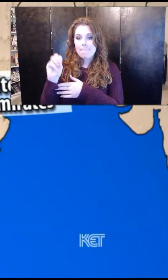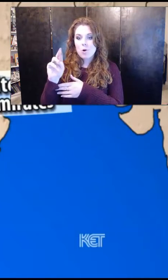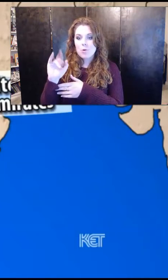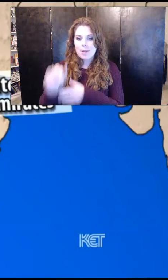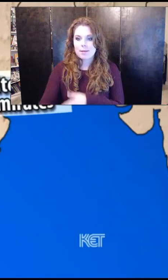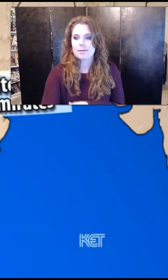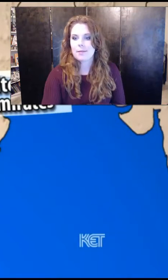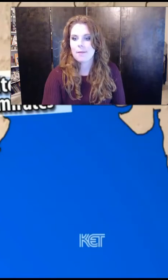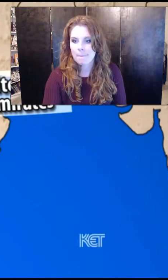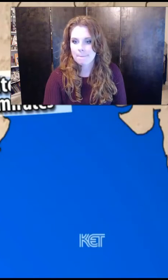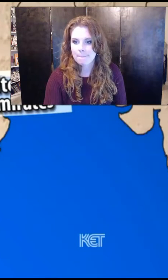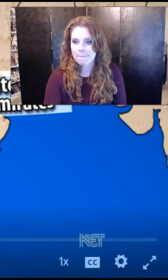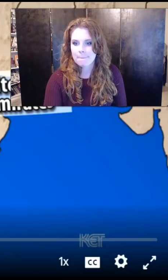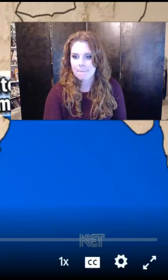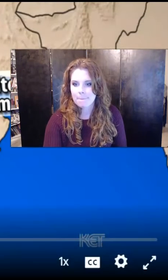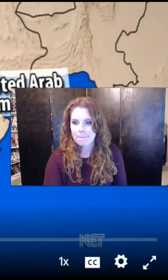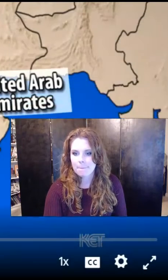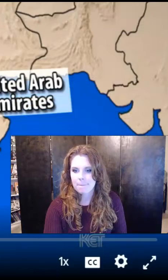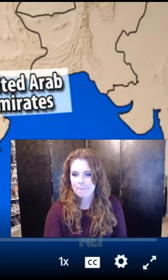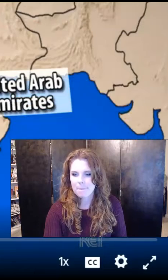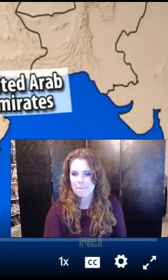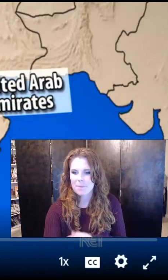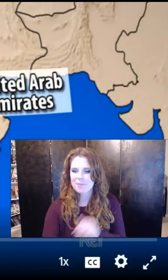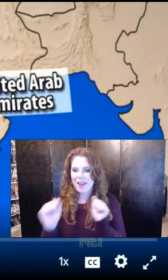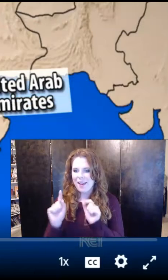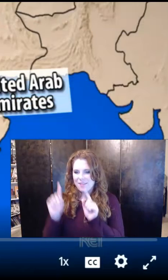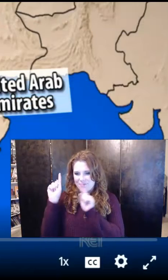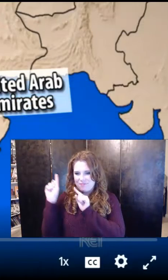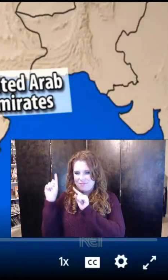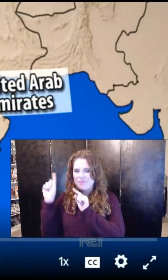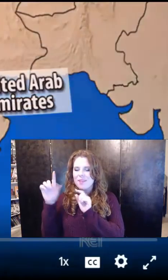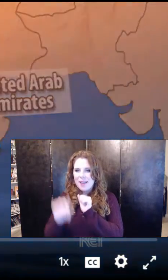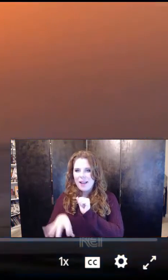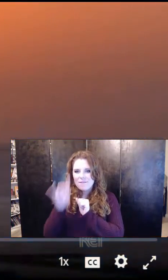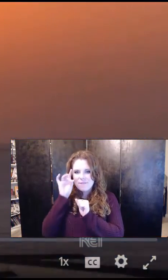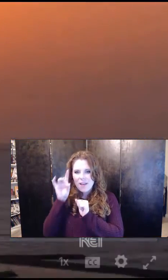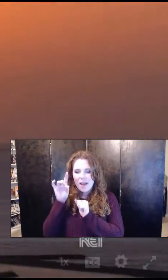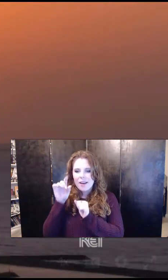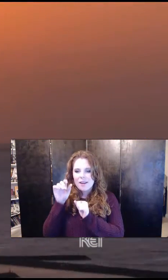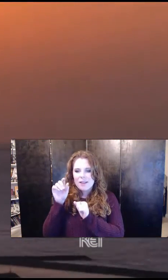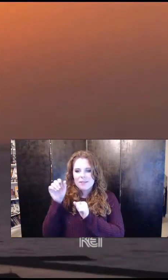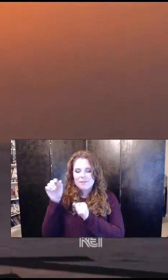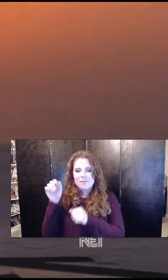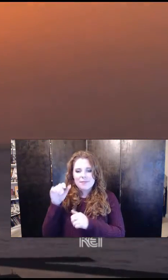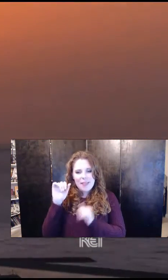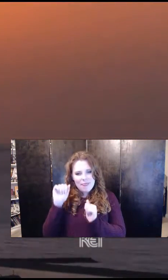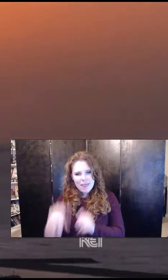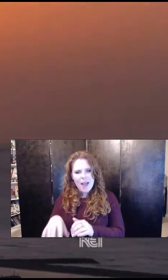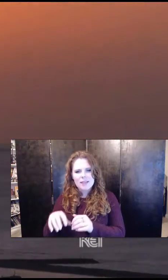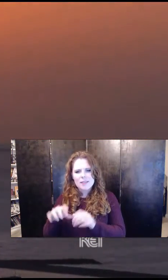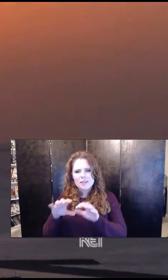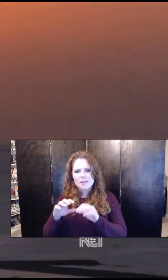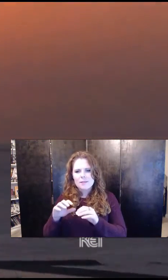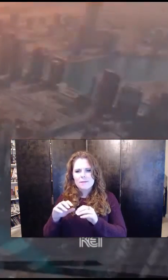the Middle East on the Arabian Peninsula. It borders Saudi Arabia and the Persian Gulf. The Emirates are a federation of 7 states